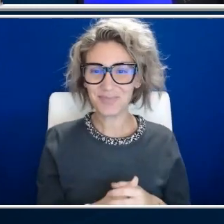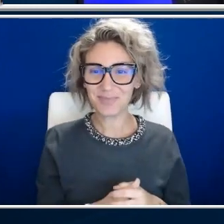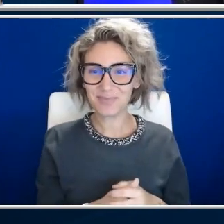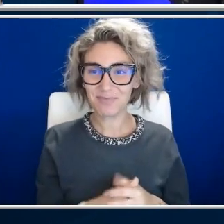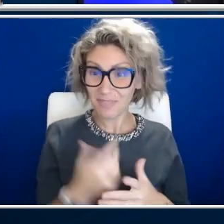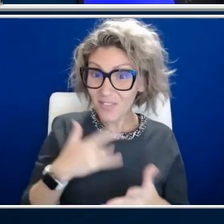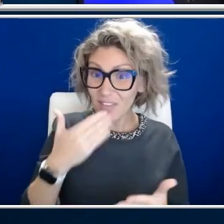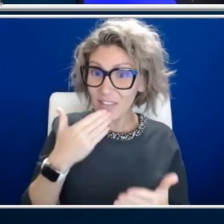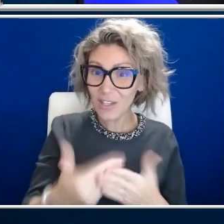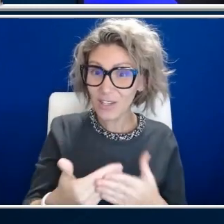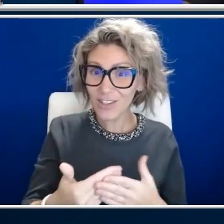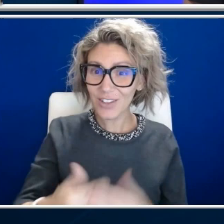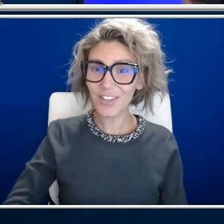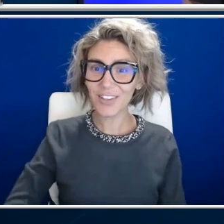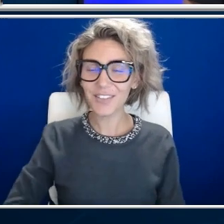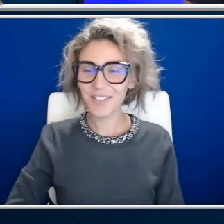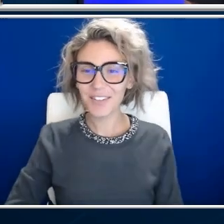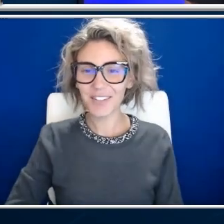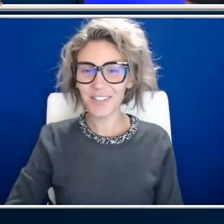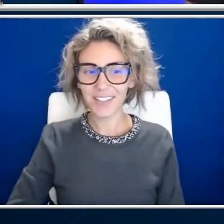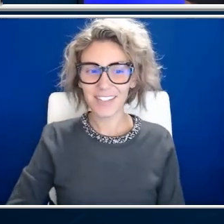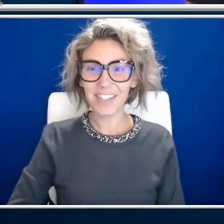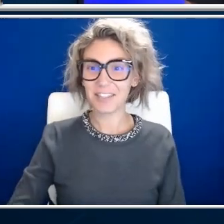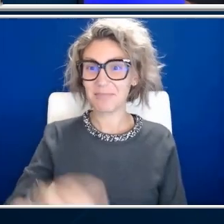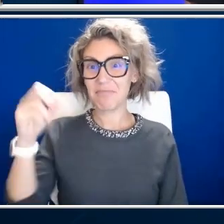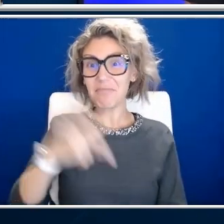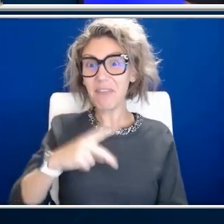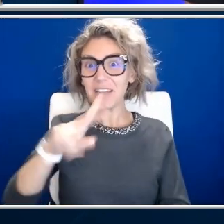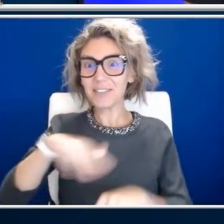good? Back to normal? Yes.